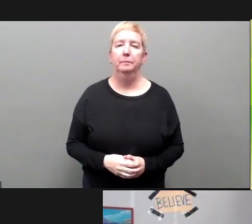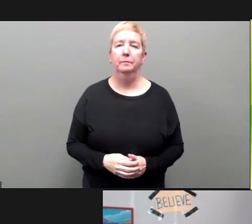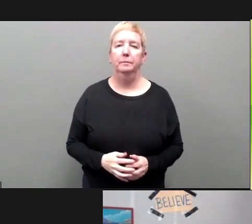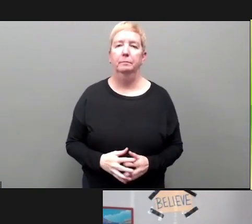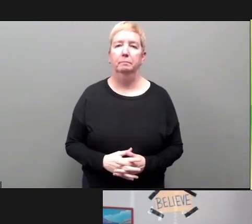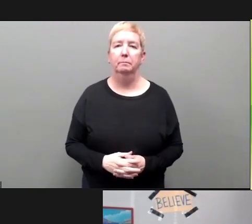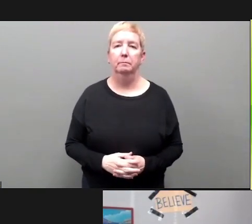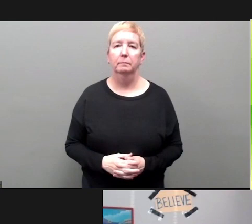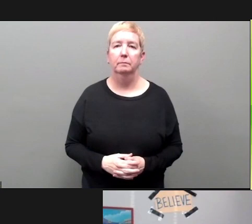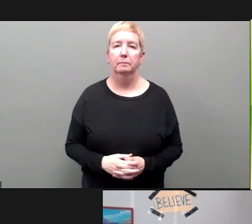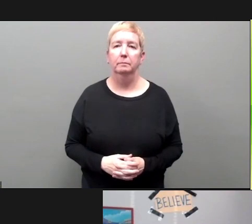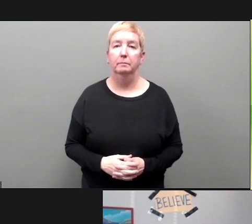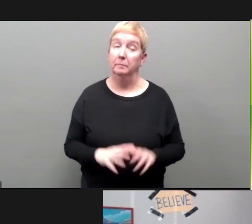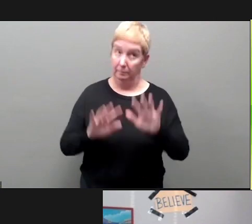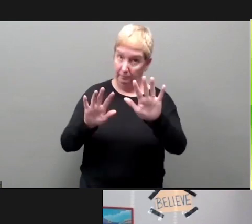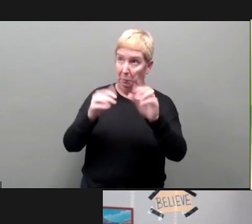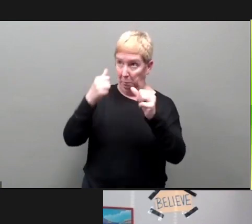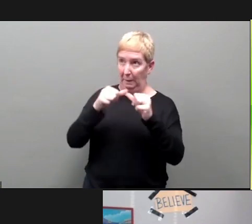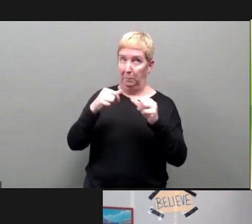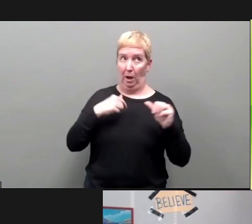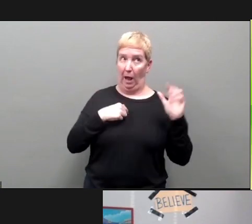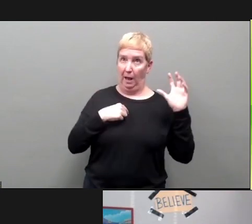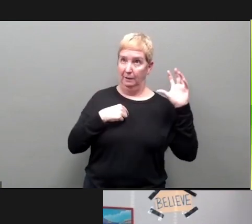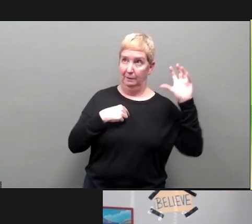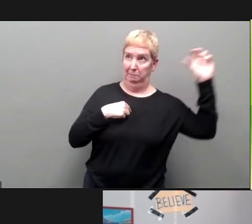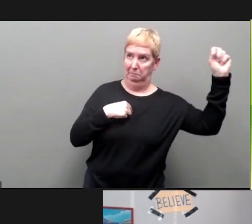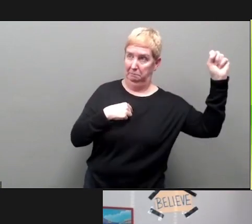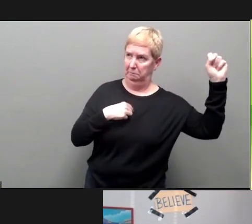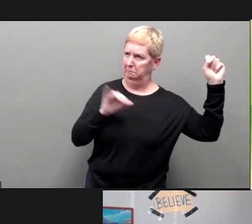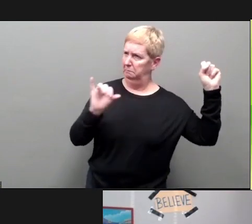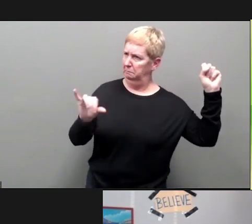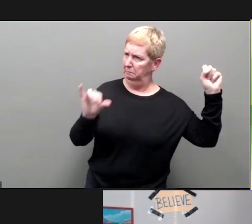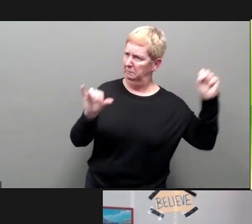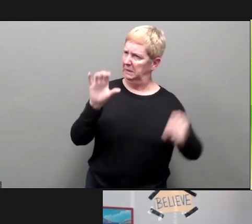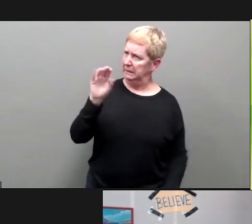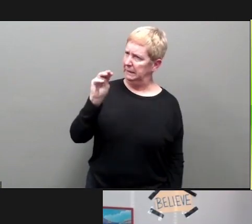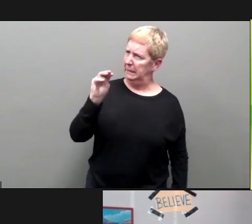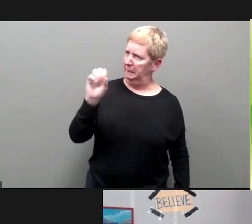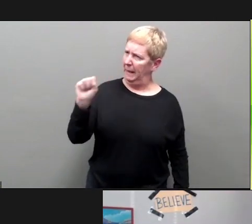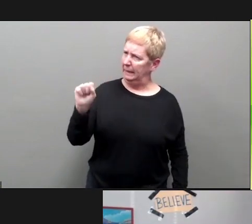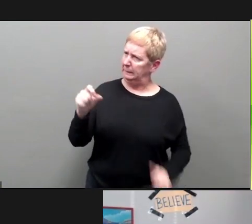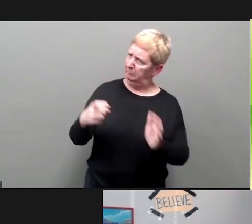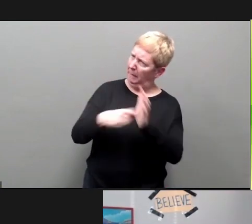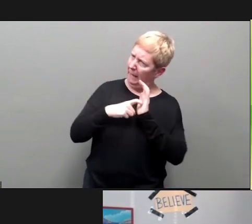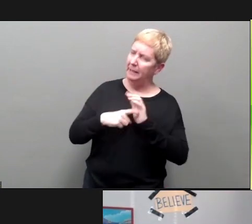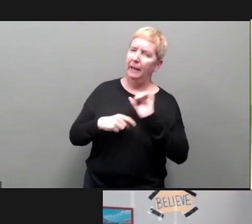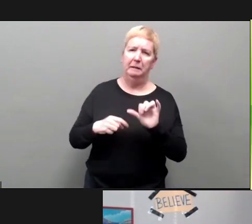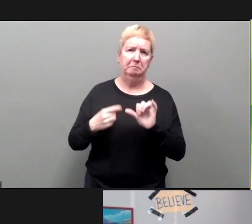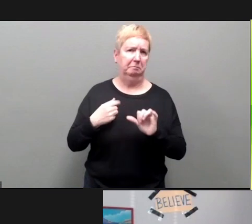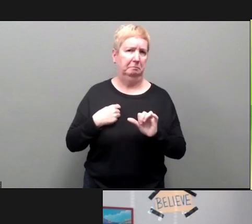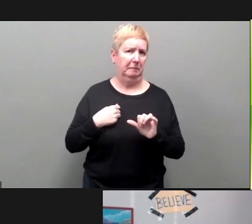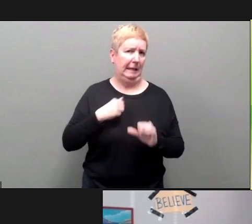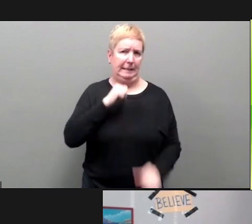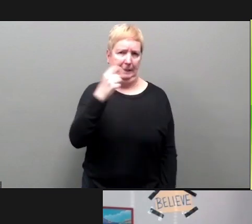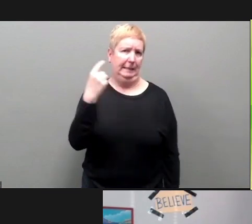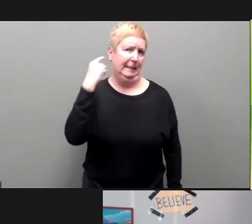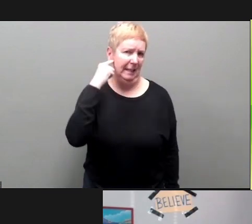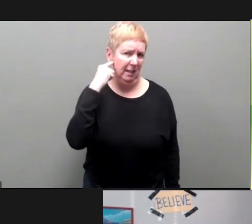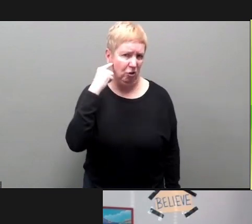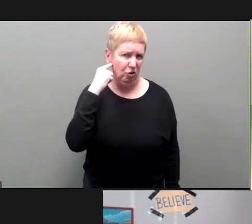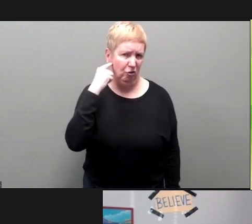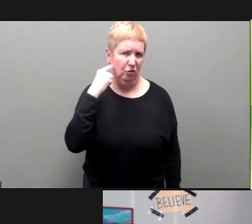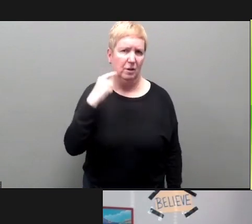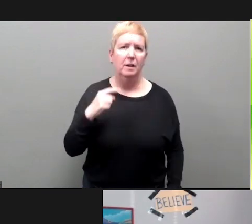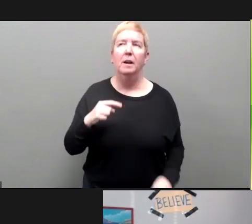I was away, and I didn't hear about the CMS mandate. It sounds like this is an example